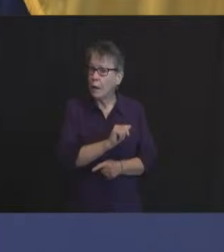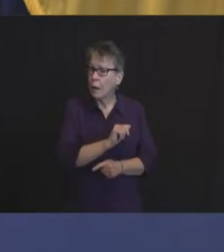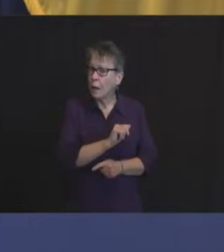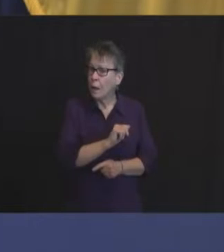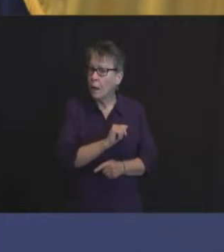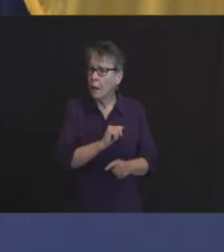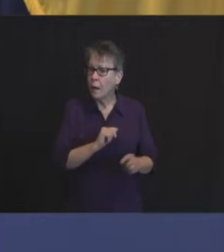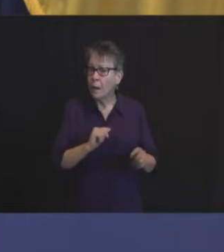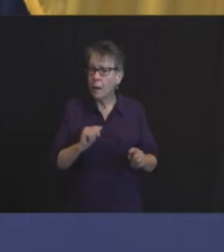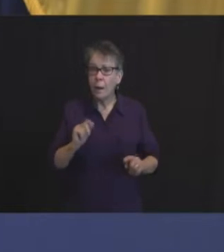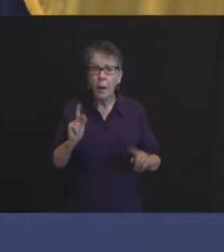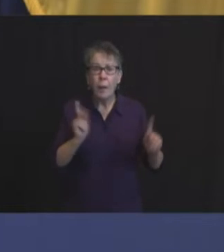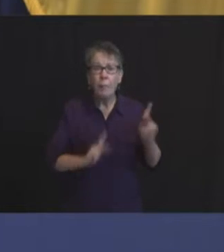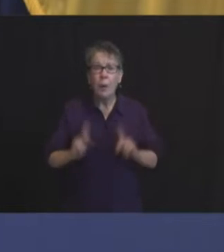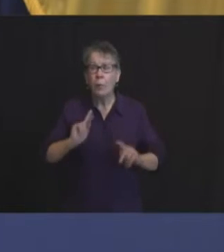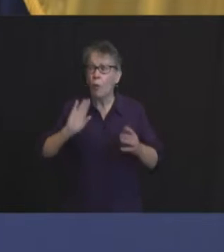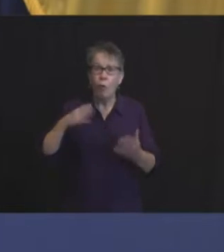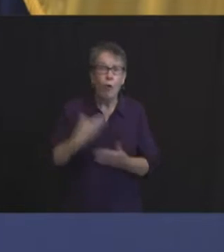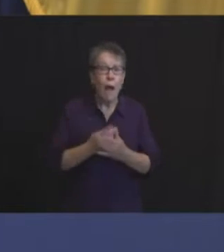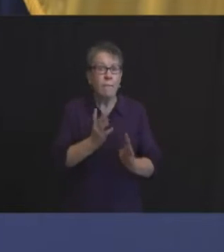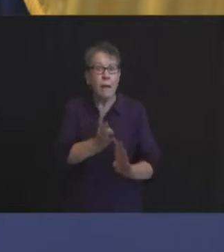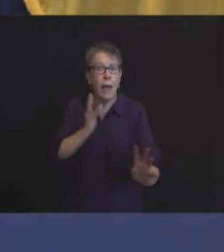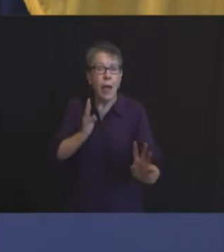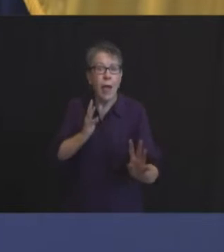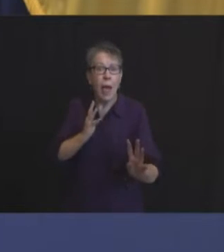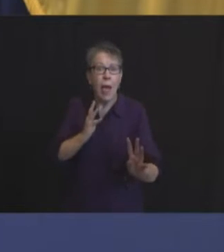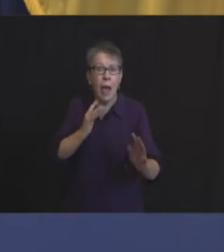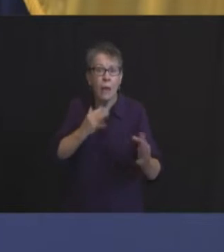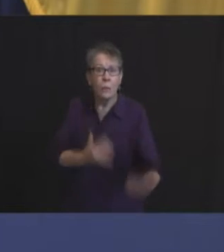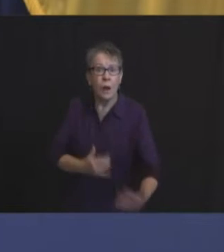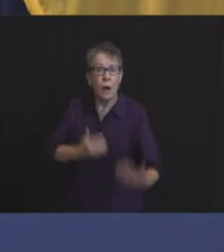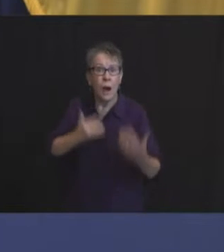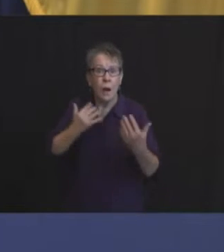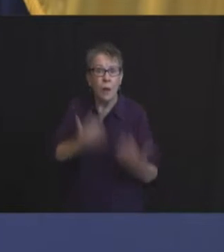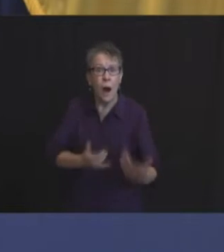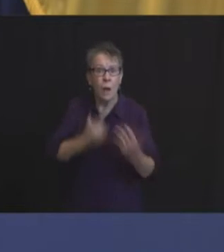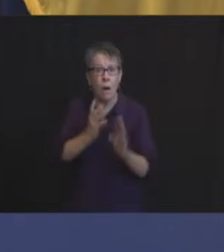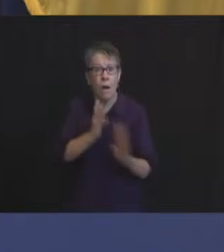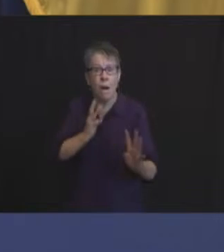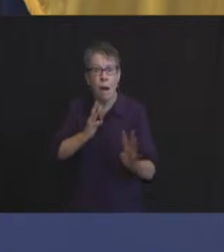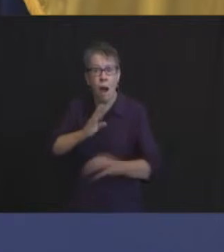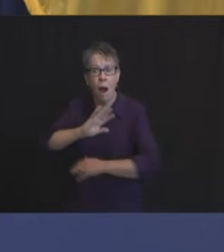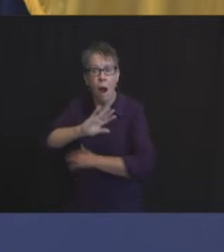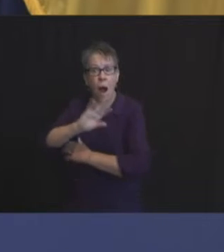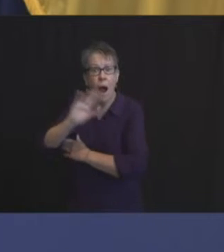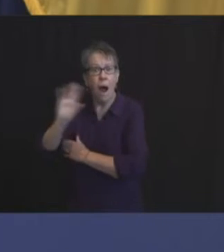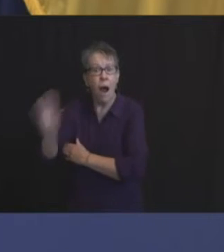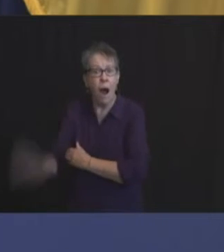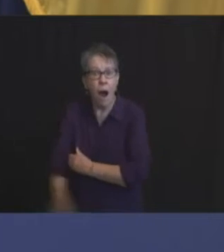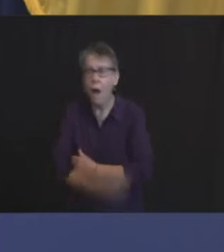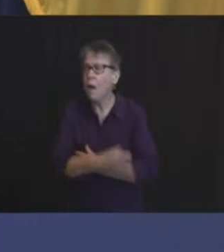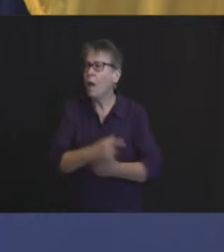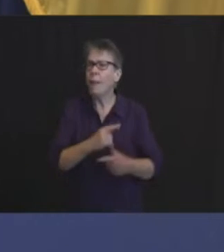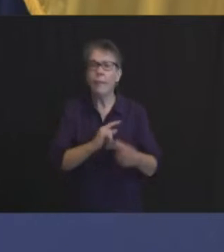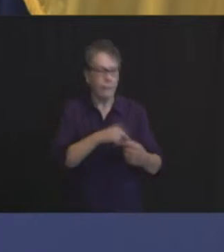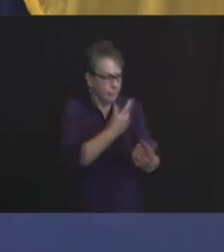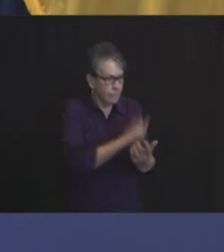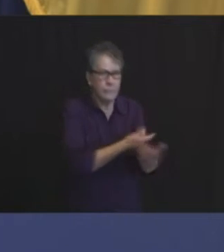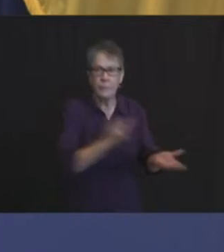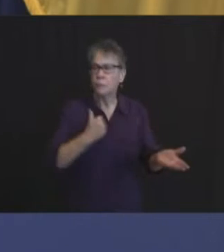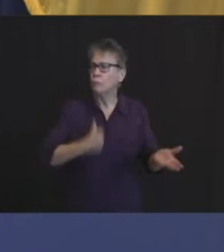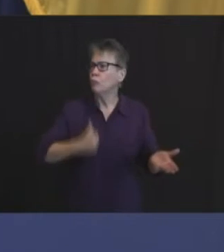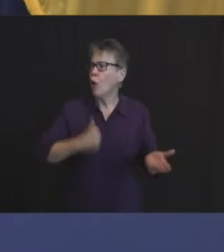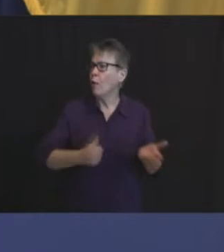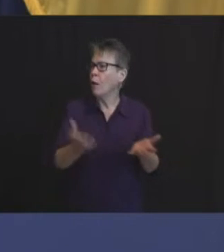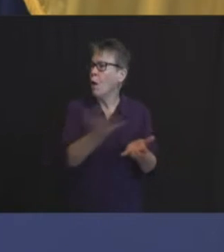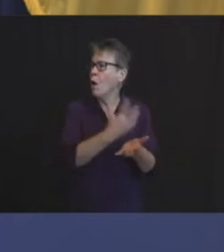supplies running out. So I'll let Judy to throw anything on top of that. Throwing doses out, we know that's